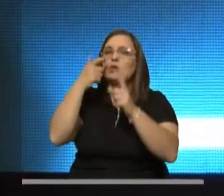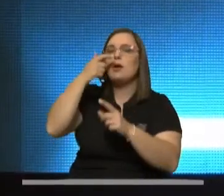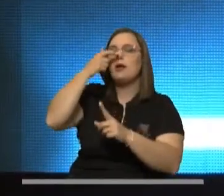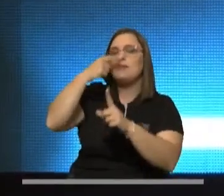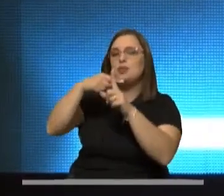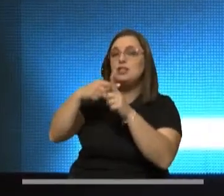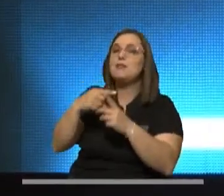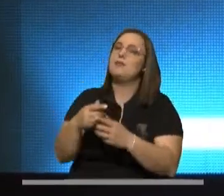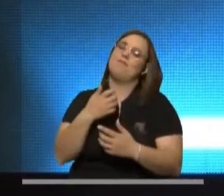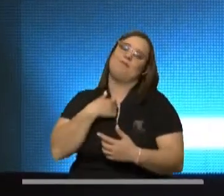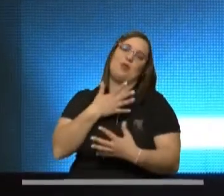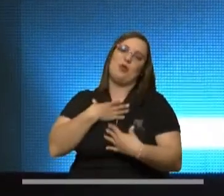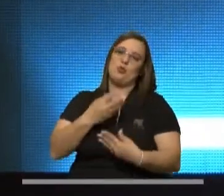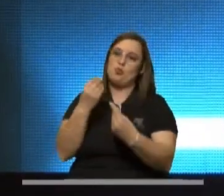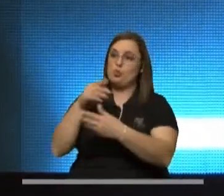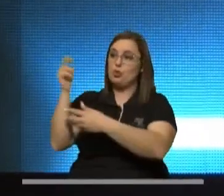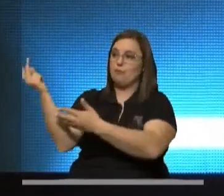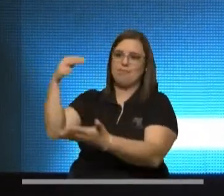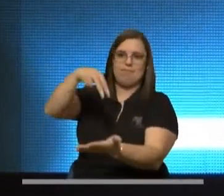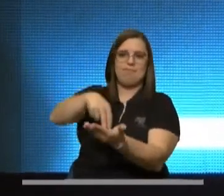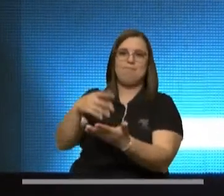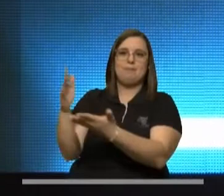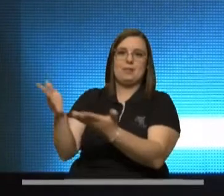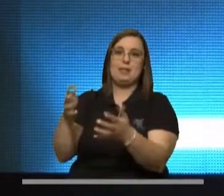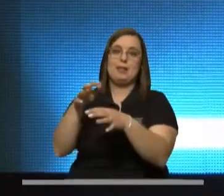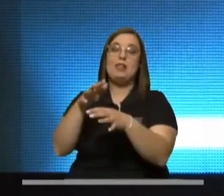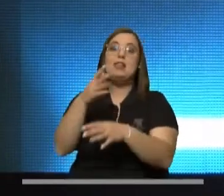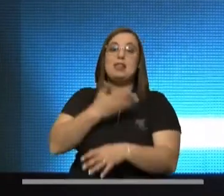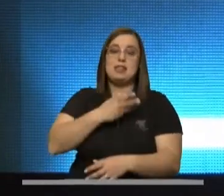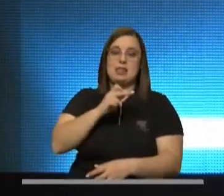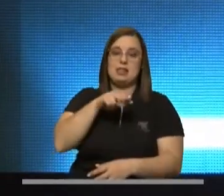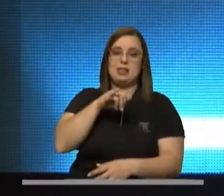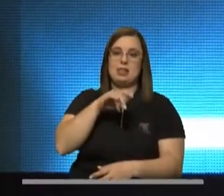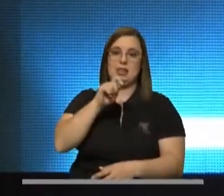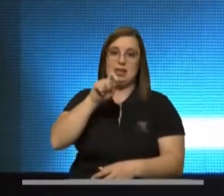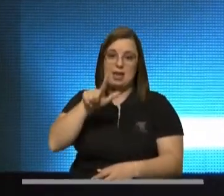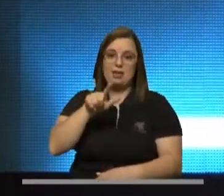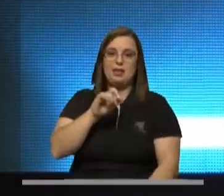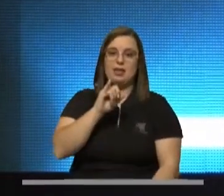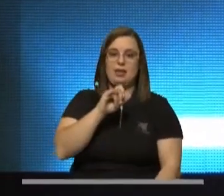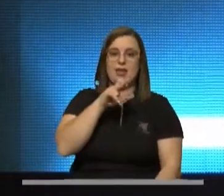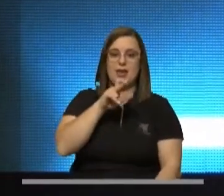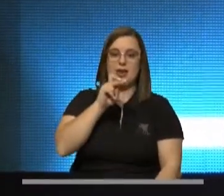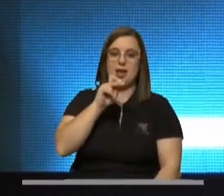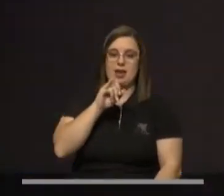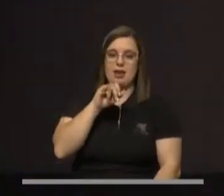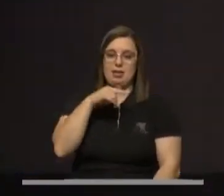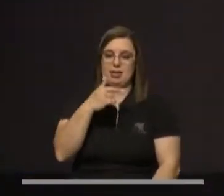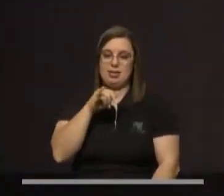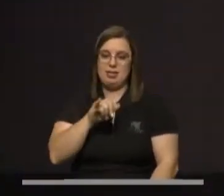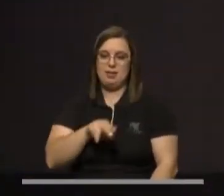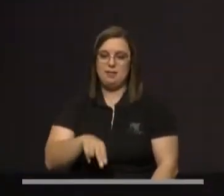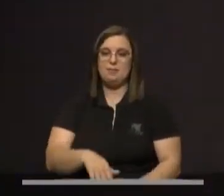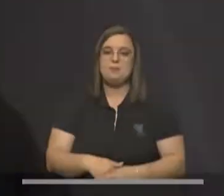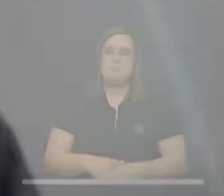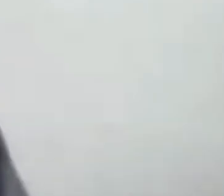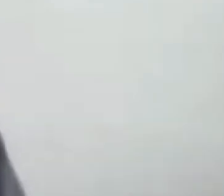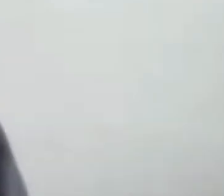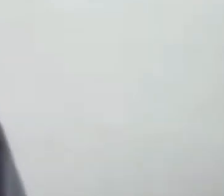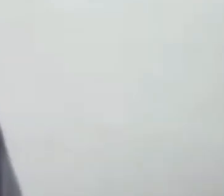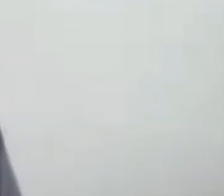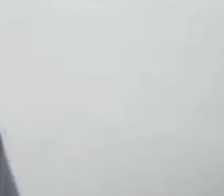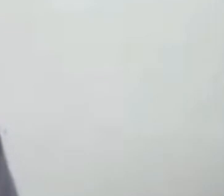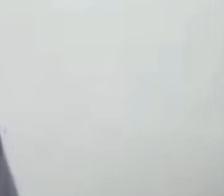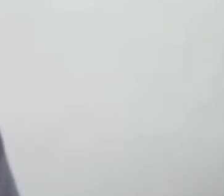he's optimistic. It's a pleasure and a privilege to count on Professor Daniel Inerarity. Well, the